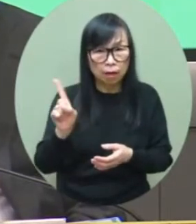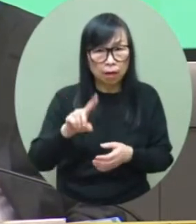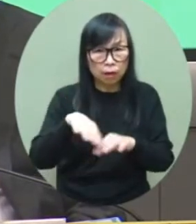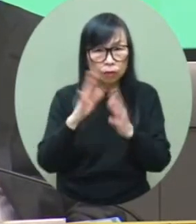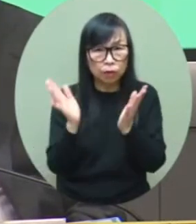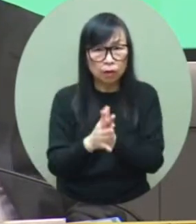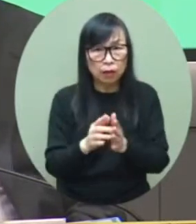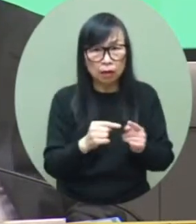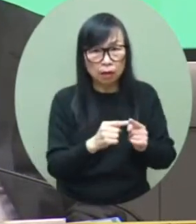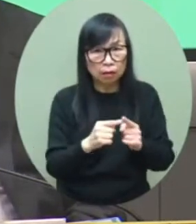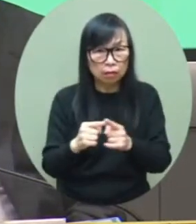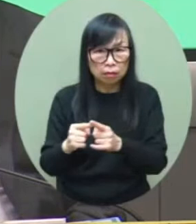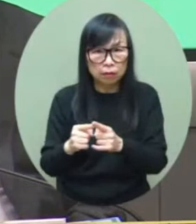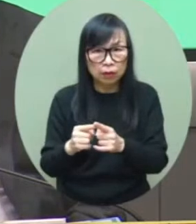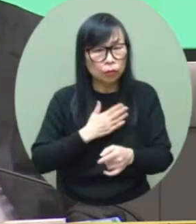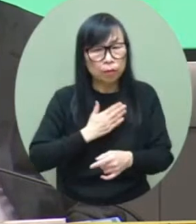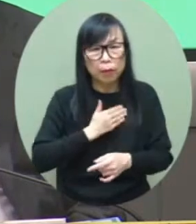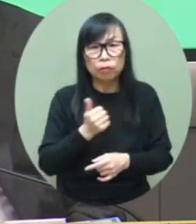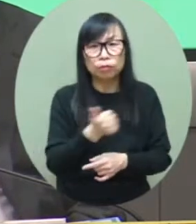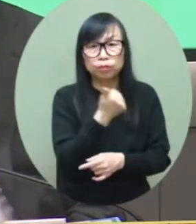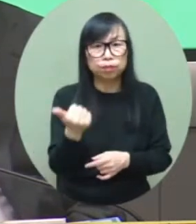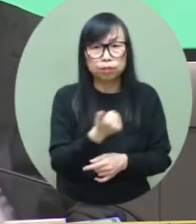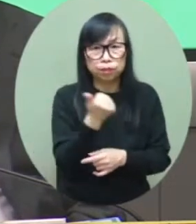what are we doing in terms of preparation here?